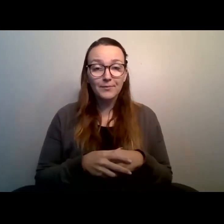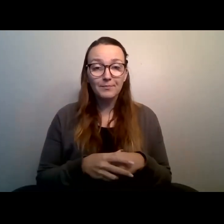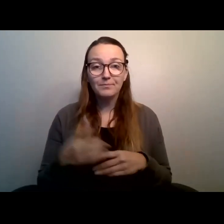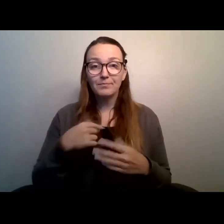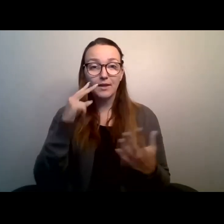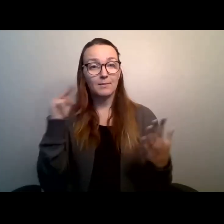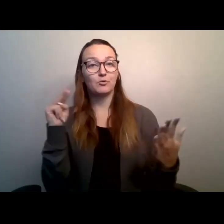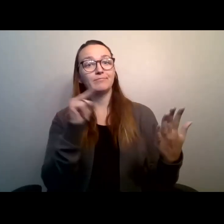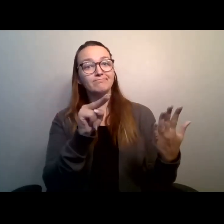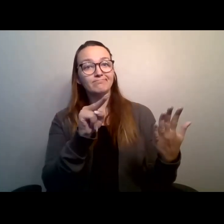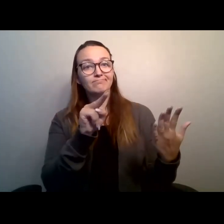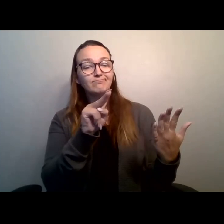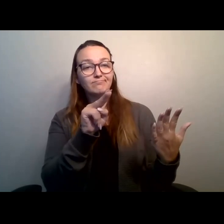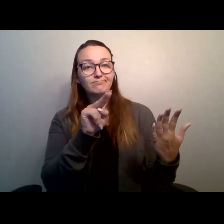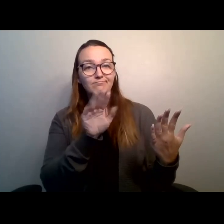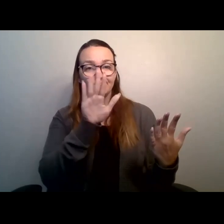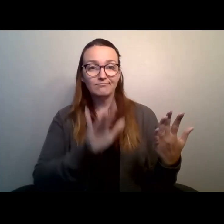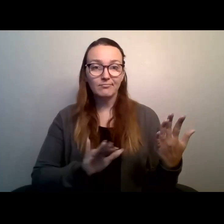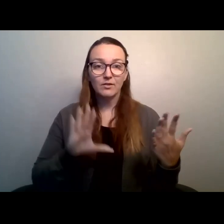at my co-hosts.